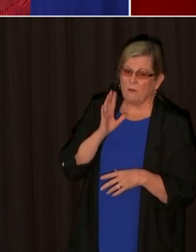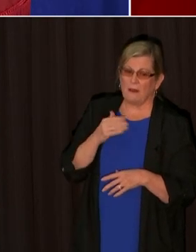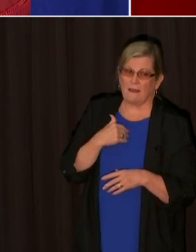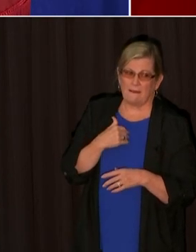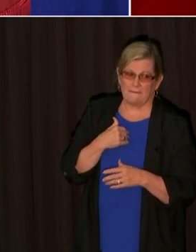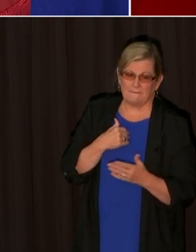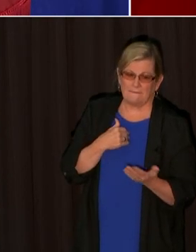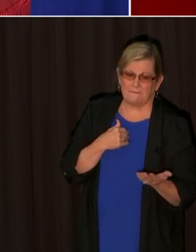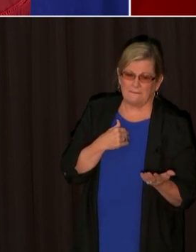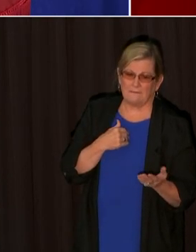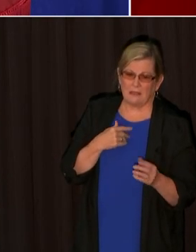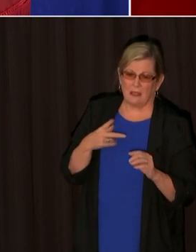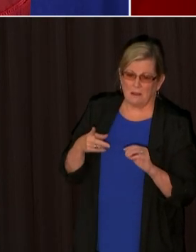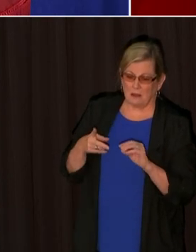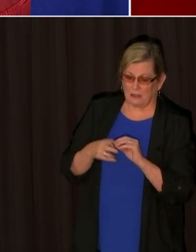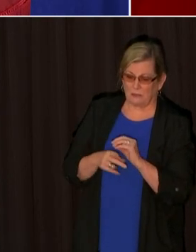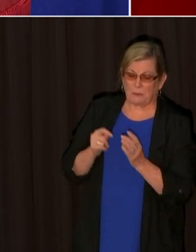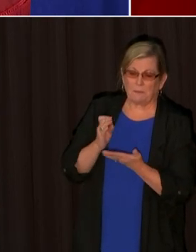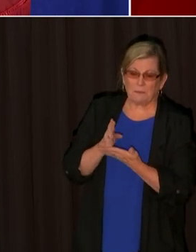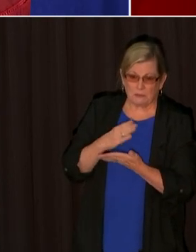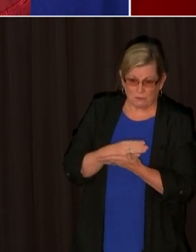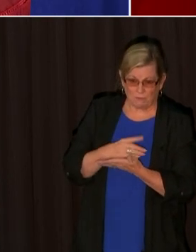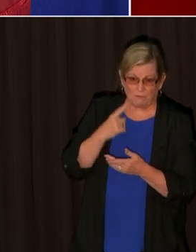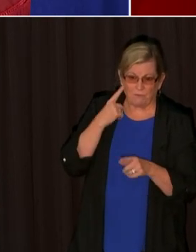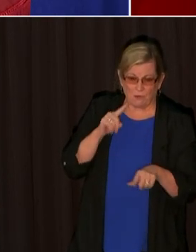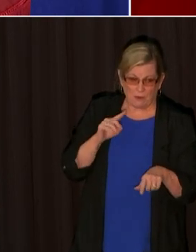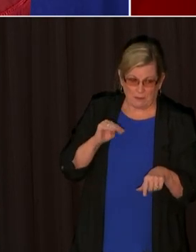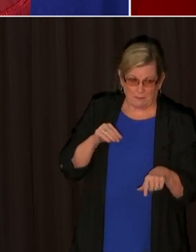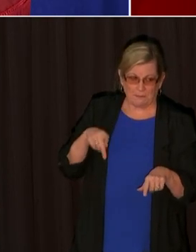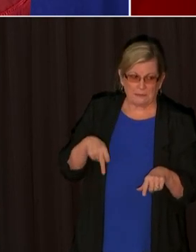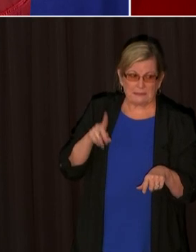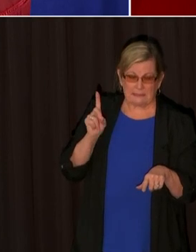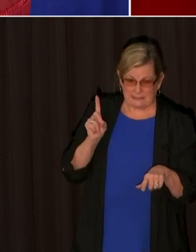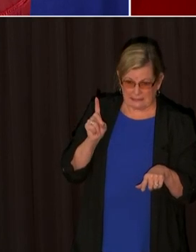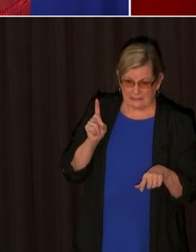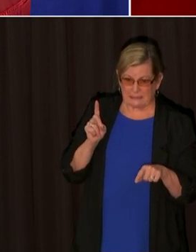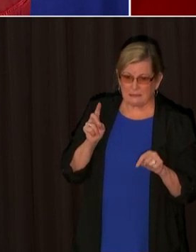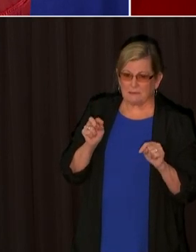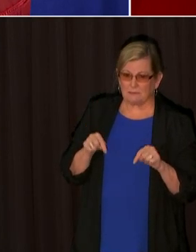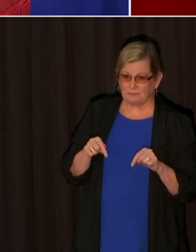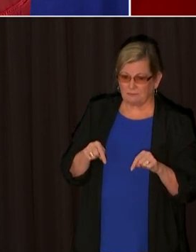the budget for MPD, which I think they followed through on.